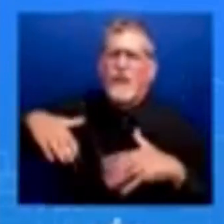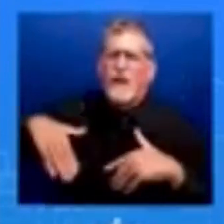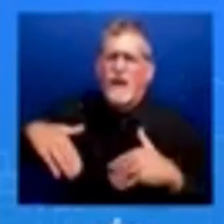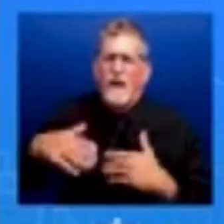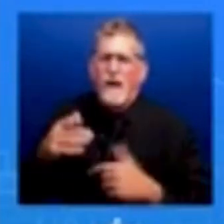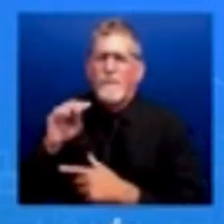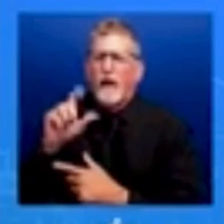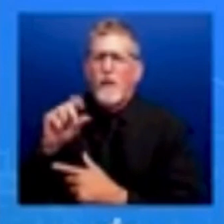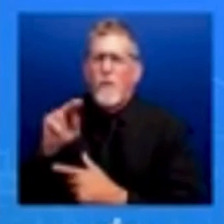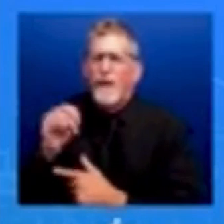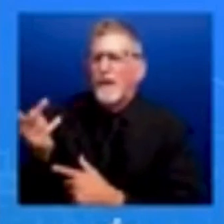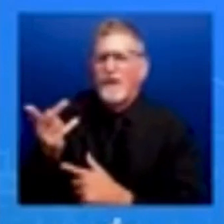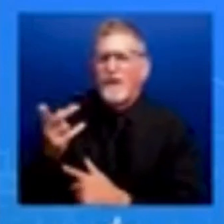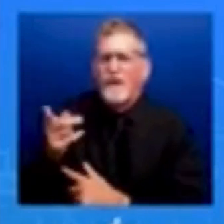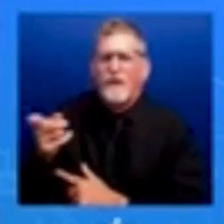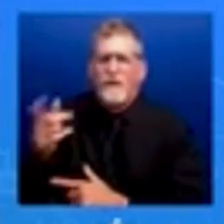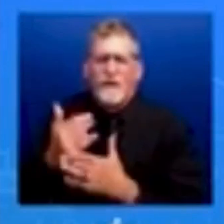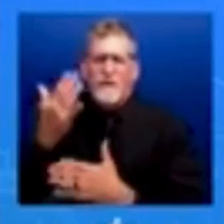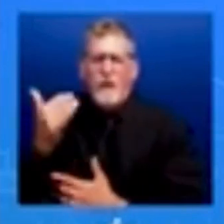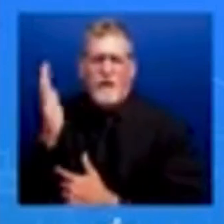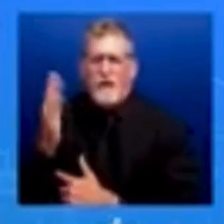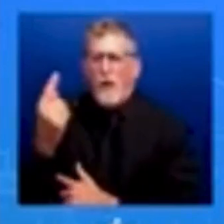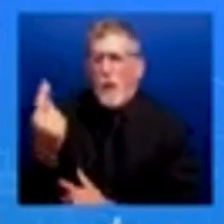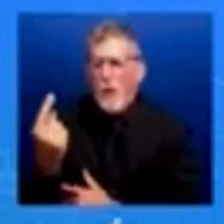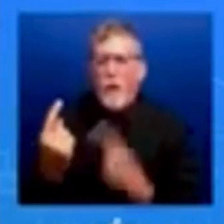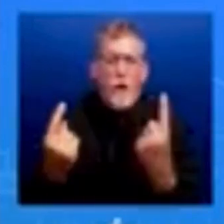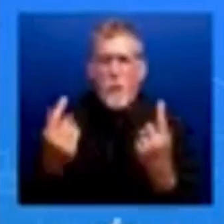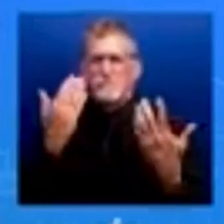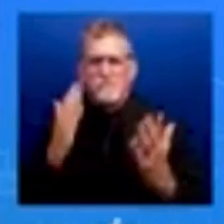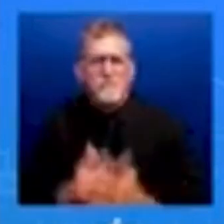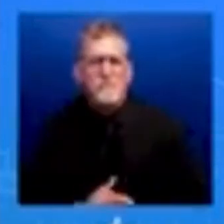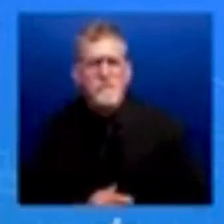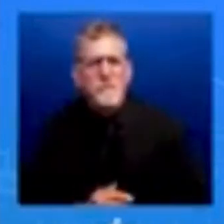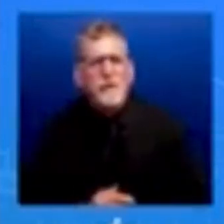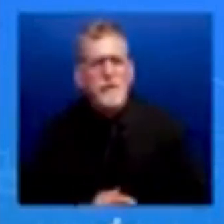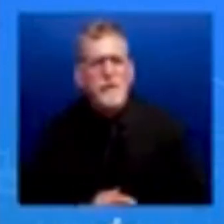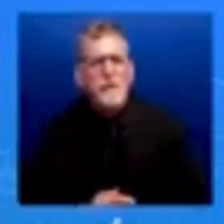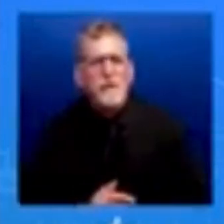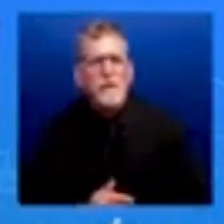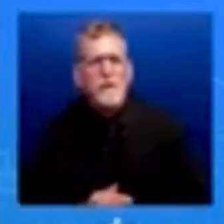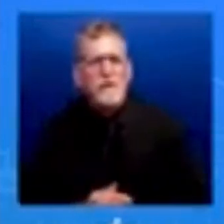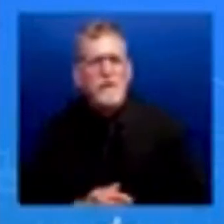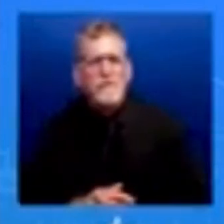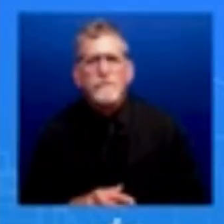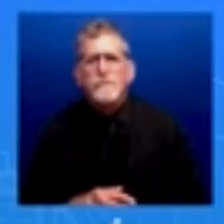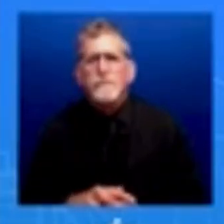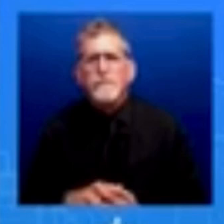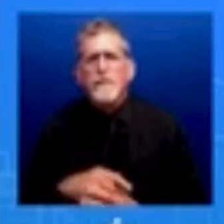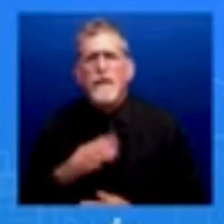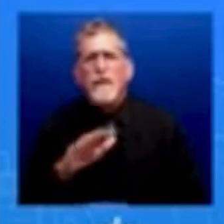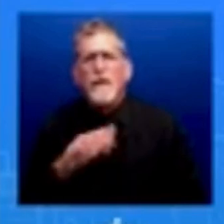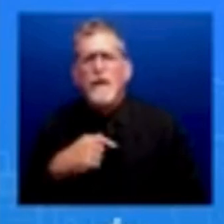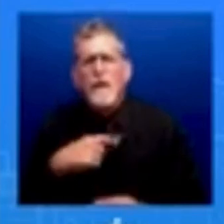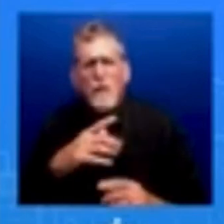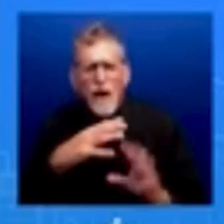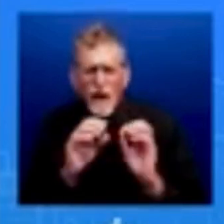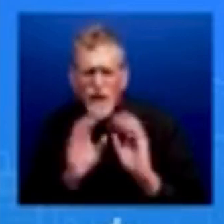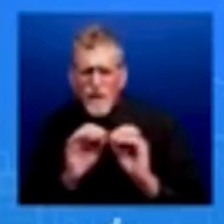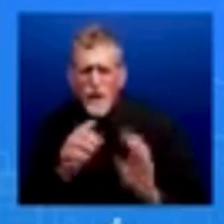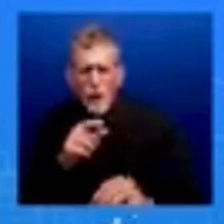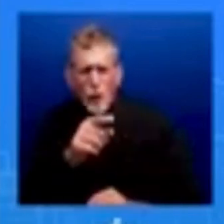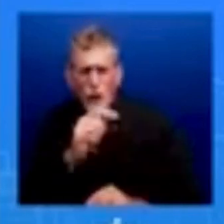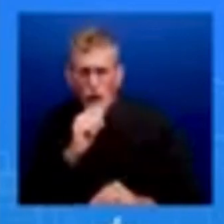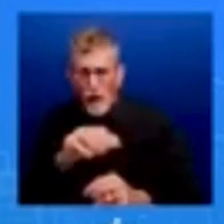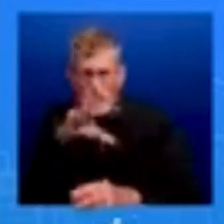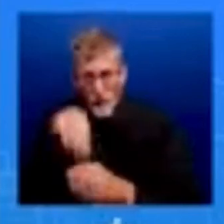today. I'm sorry, just to be clear, yeah. As press secretary, you're not part of the conversation about... With a diplomatic conversation?